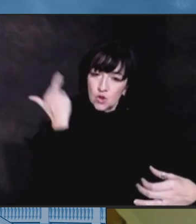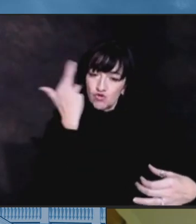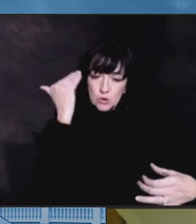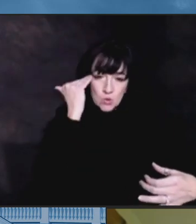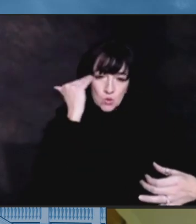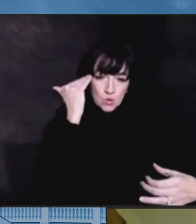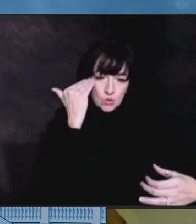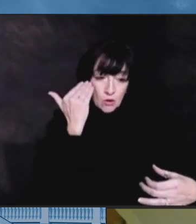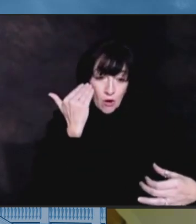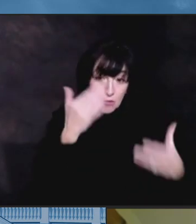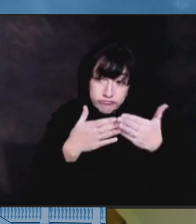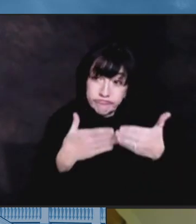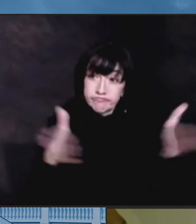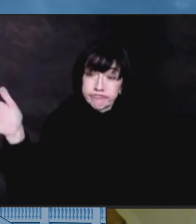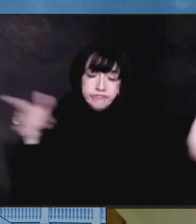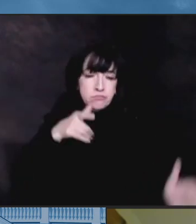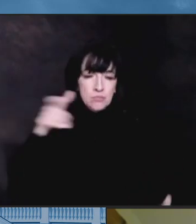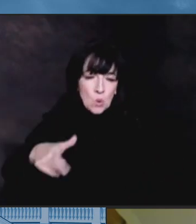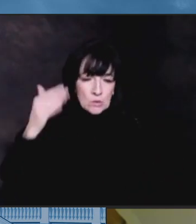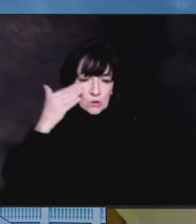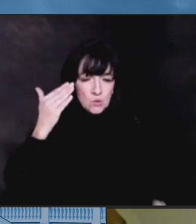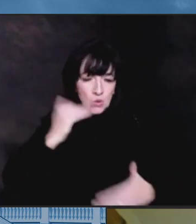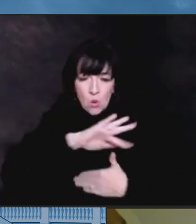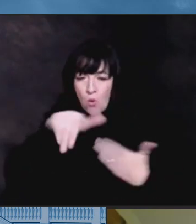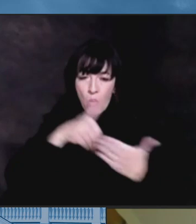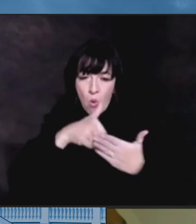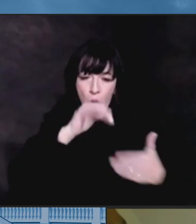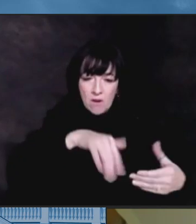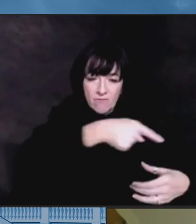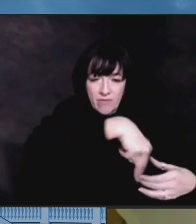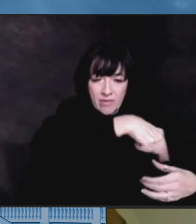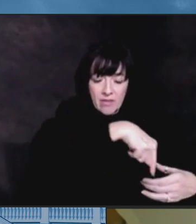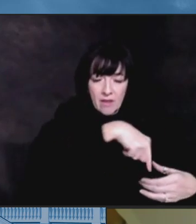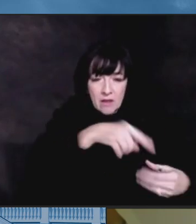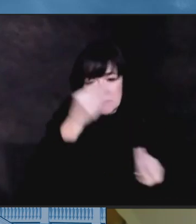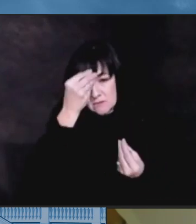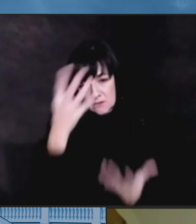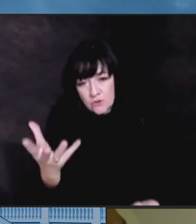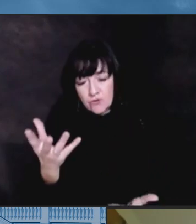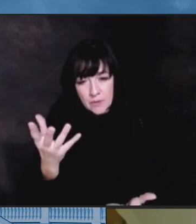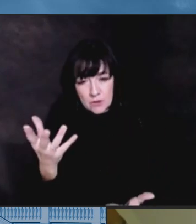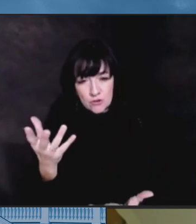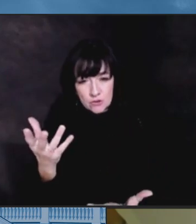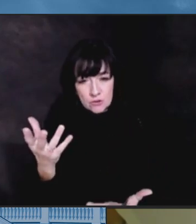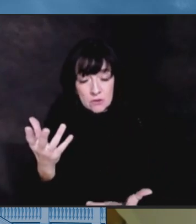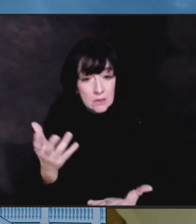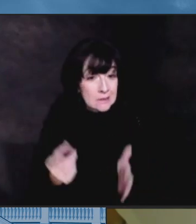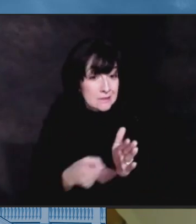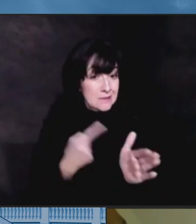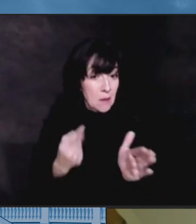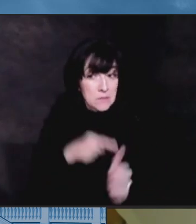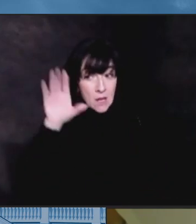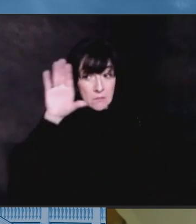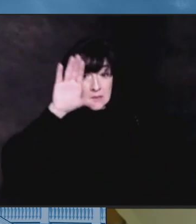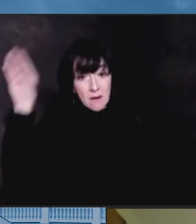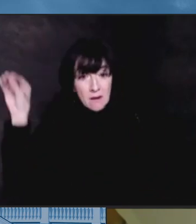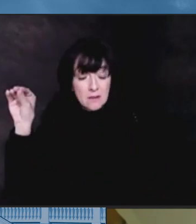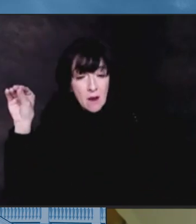works, because there's information that employer can have, as I understand it, that maybe even the Division of Public